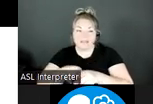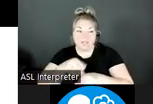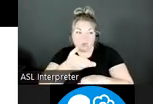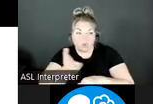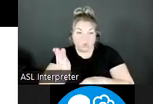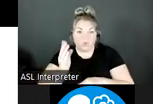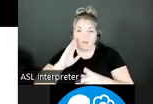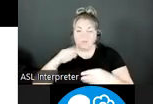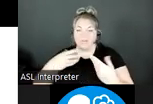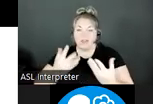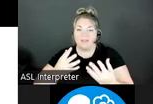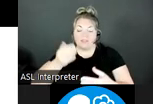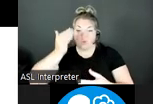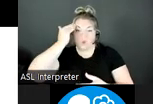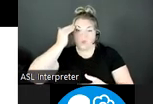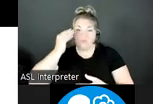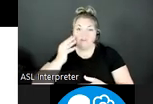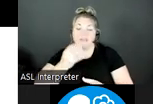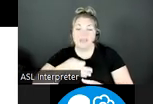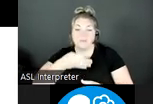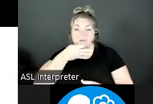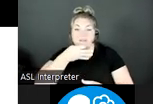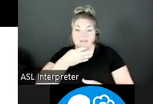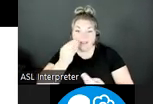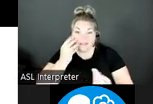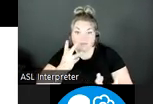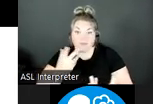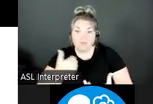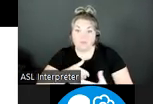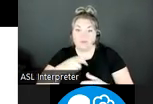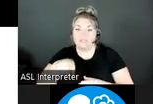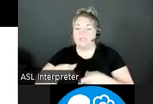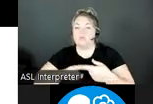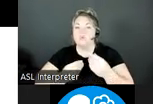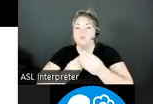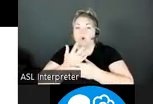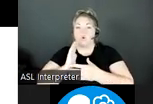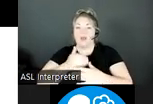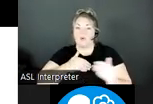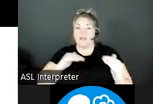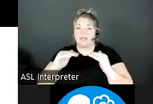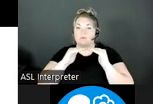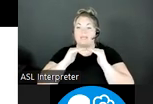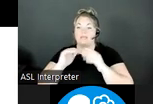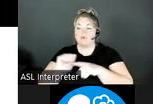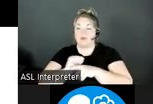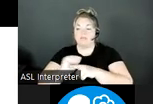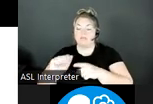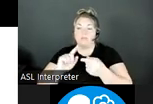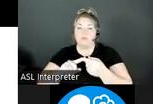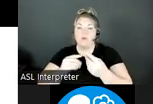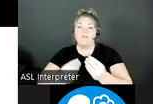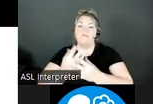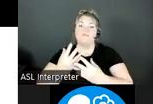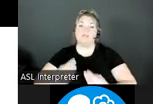provide the knowledge and the expertise and the information that we need to grow our equity practice into